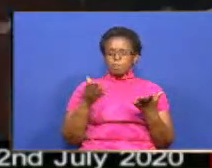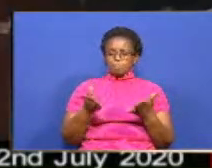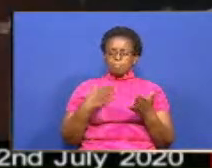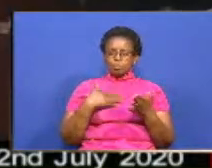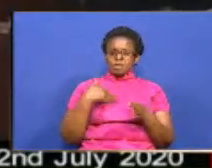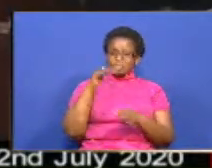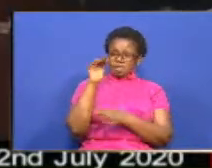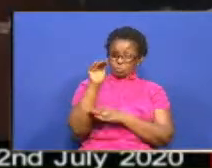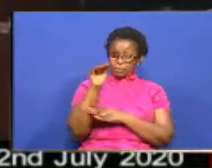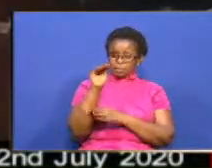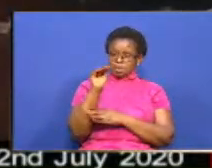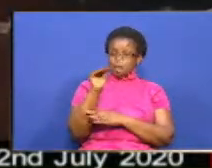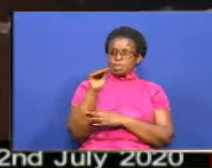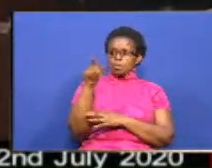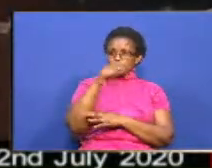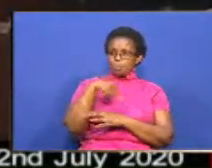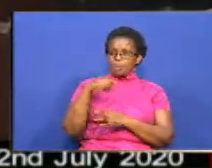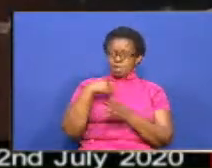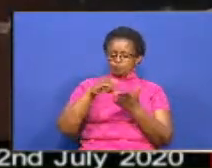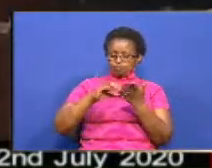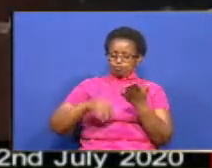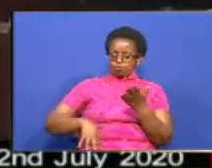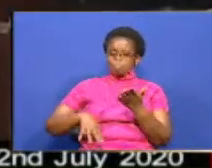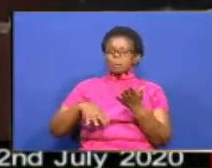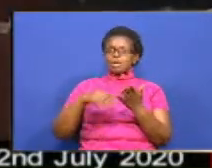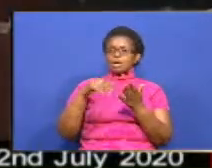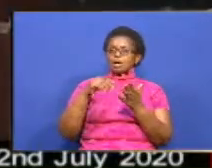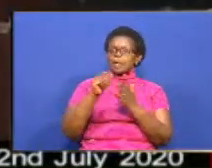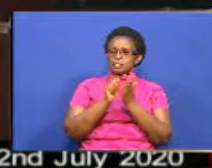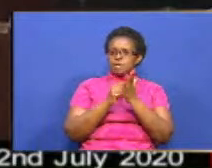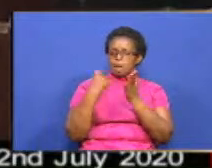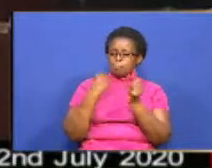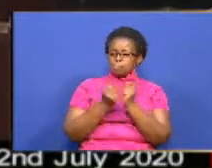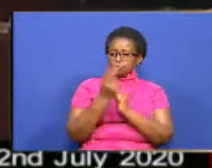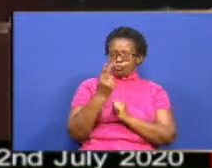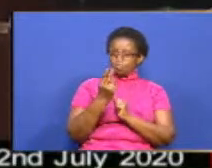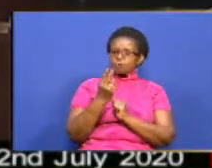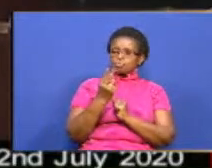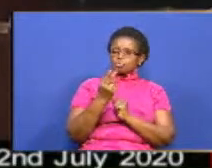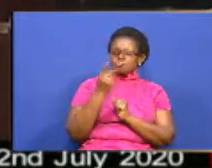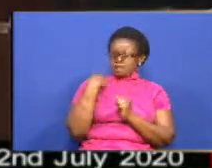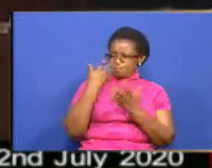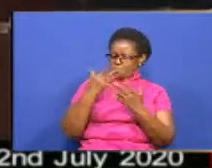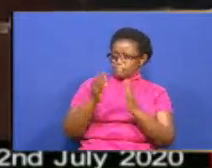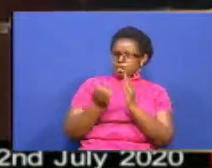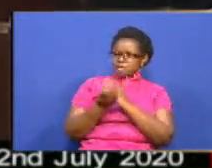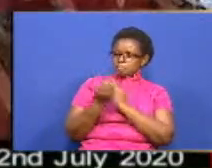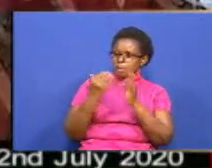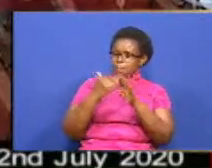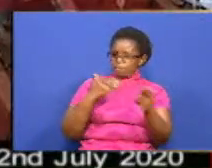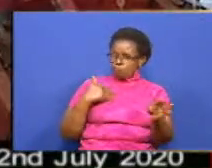we step down order number 12 for the reasons I advanced earlier.